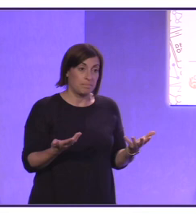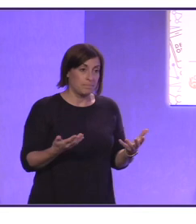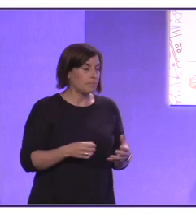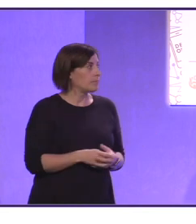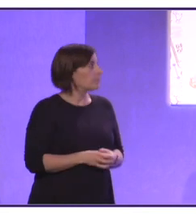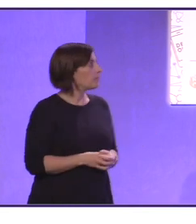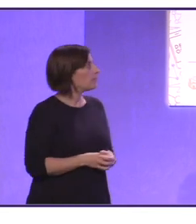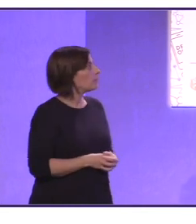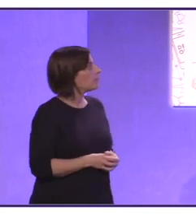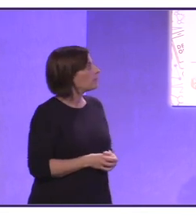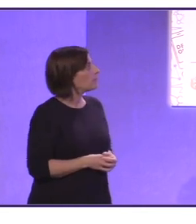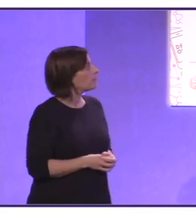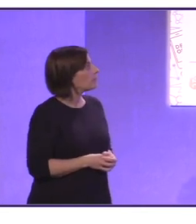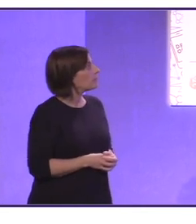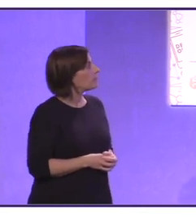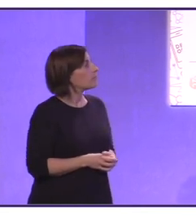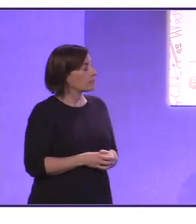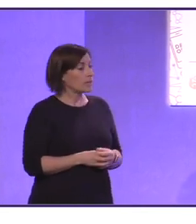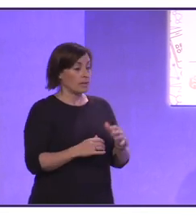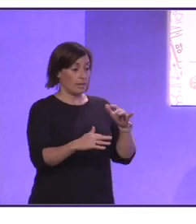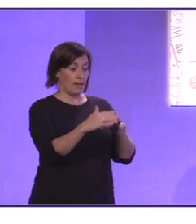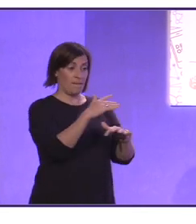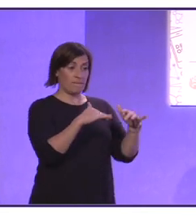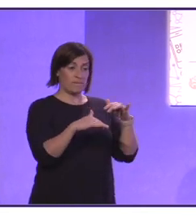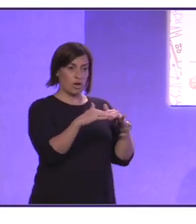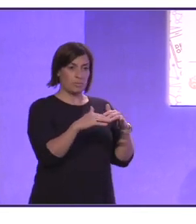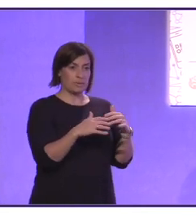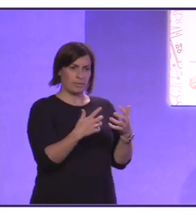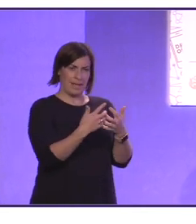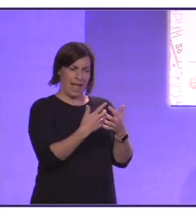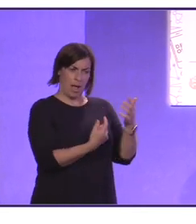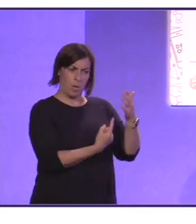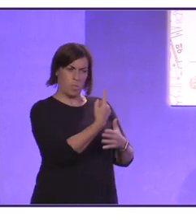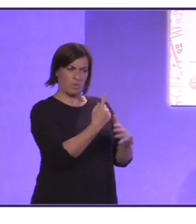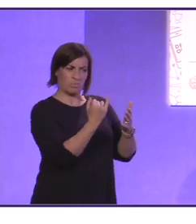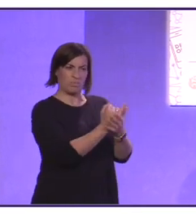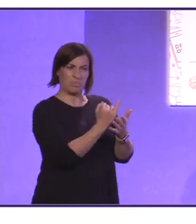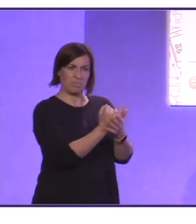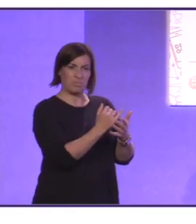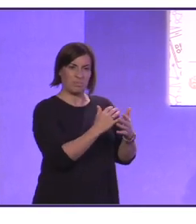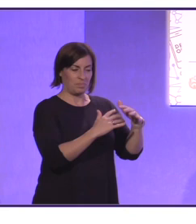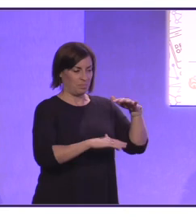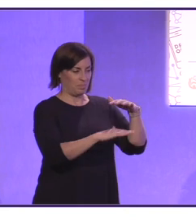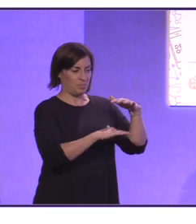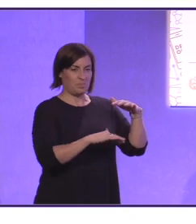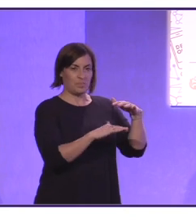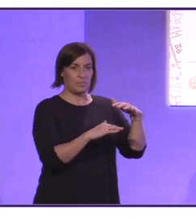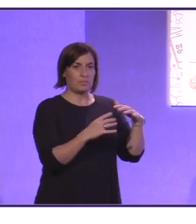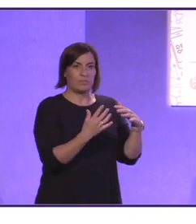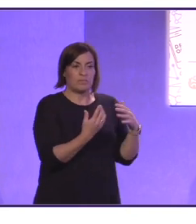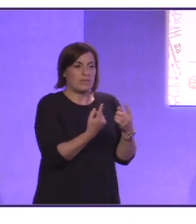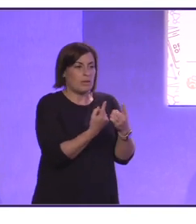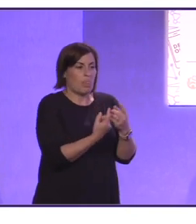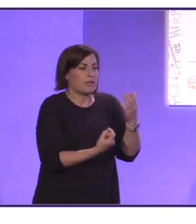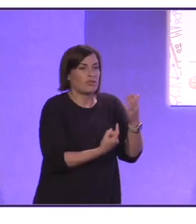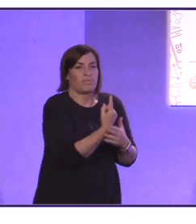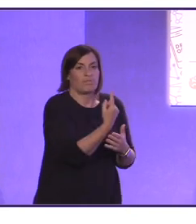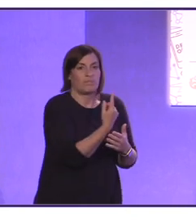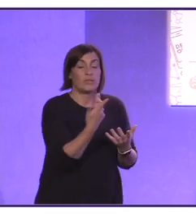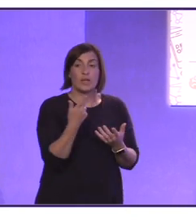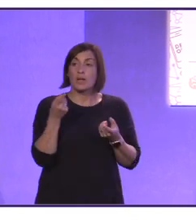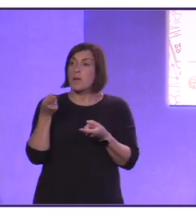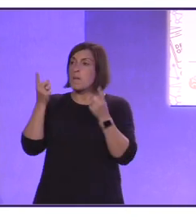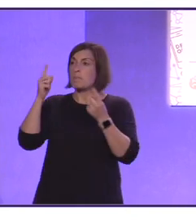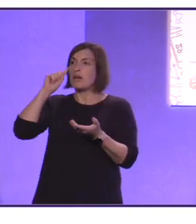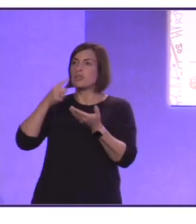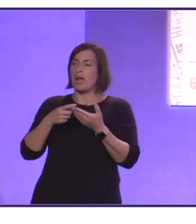environments aren't designed. I think they just happen naturally. They can be transformed, and it's not something that happens because a manager